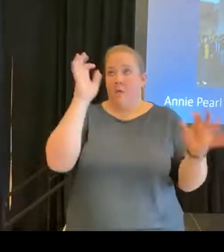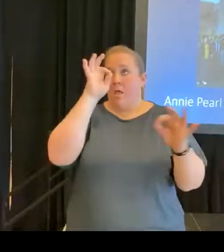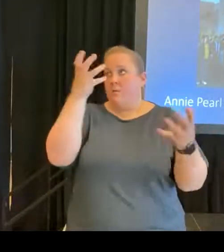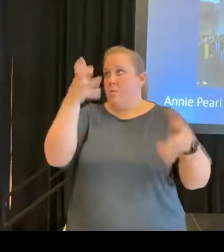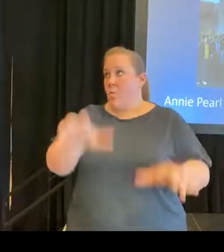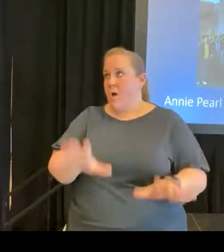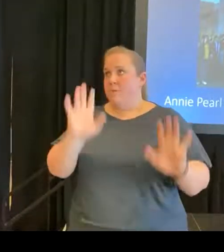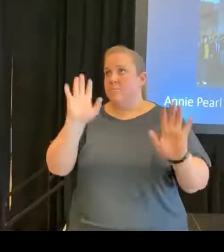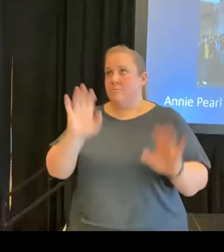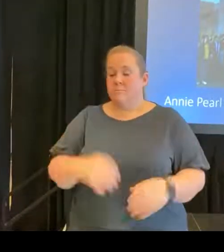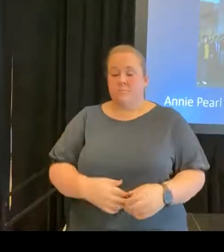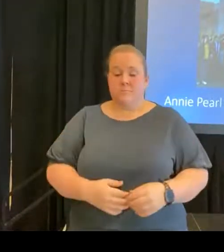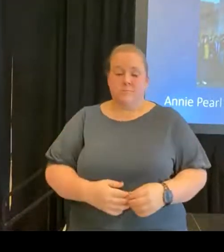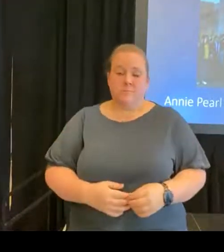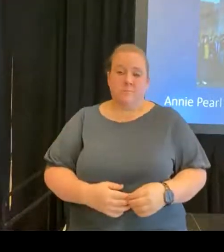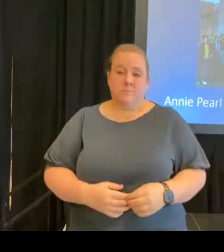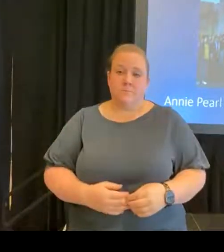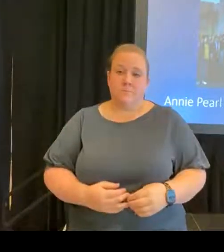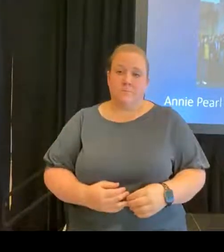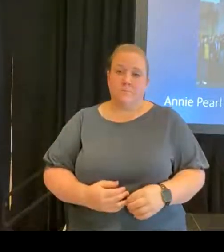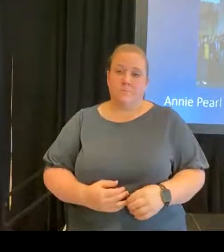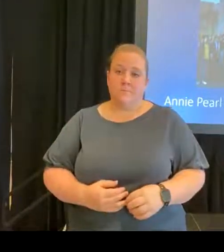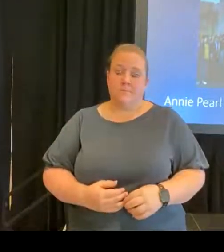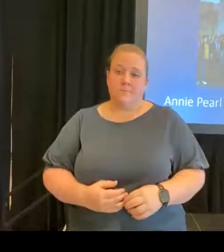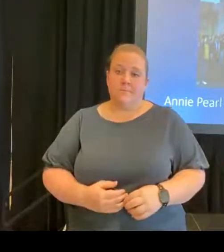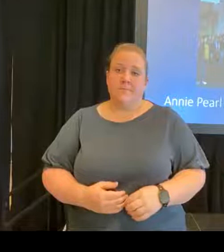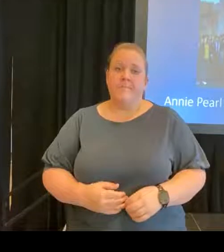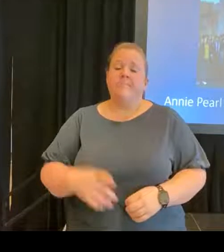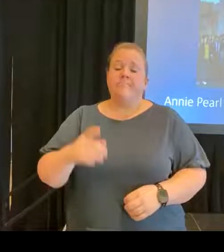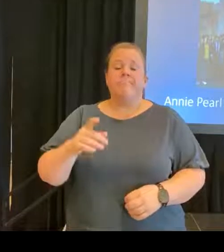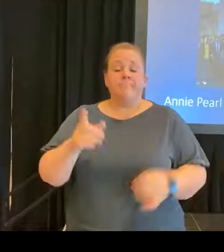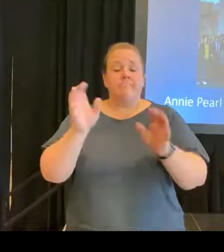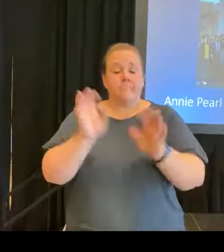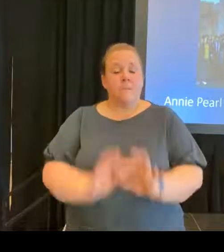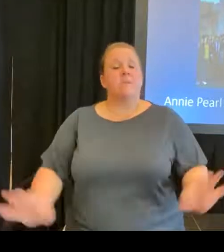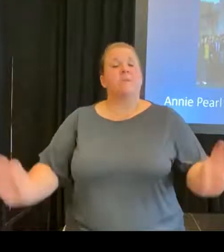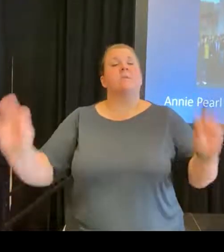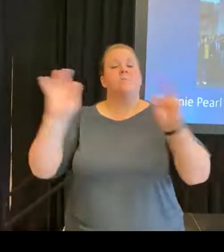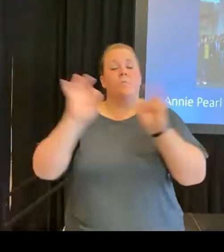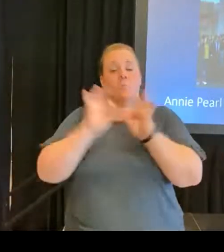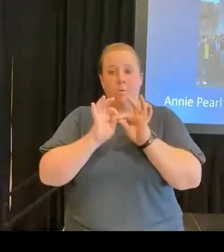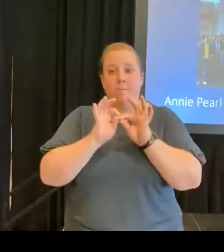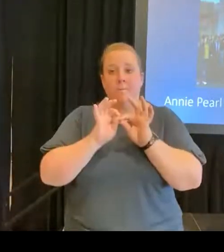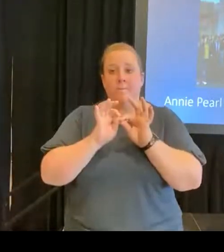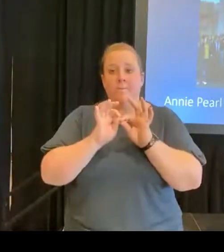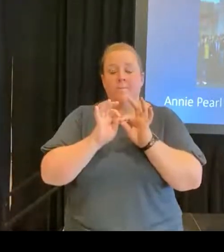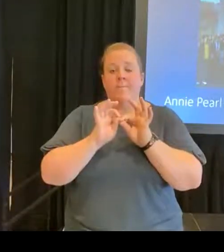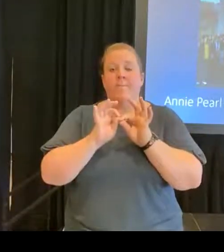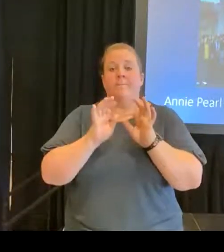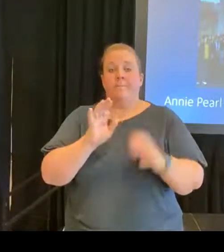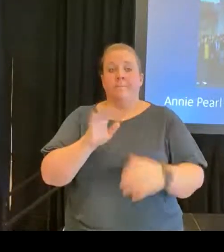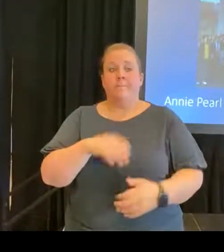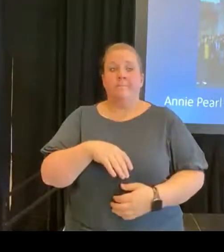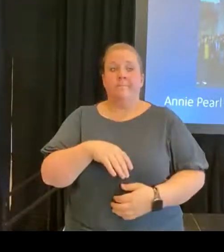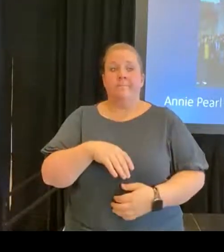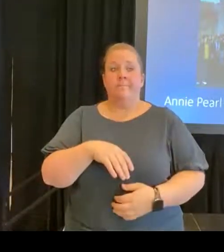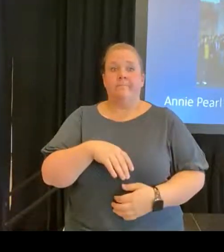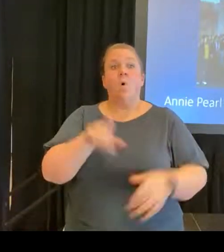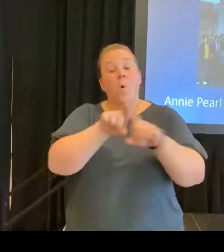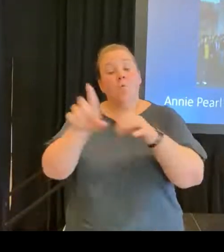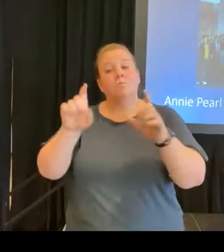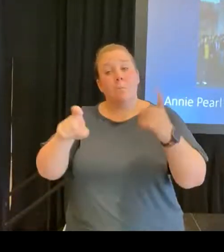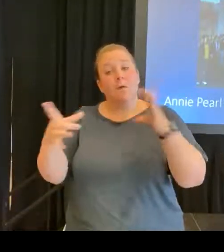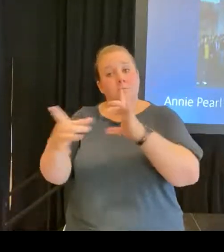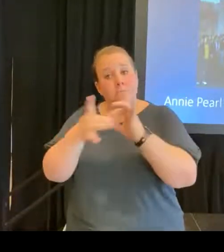But it's very important If you want to get, and then you have to have unity. Now,